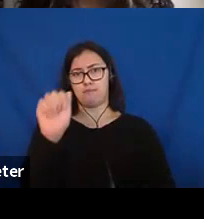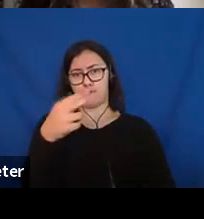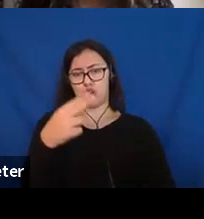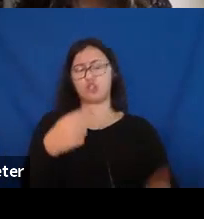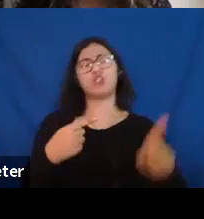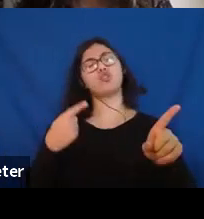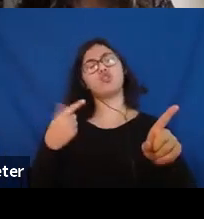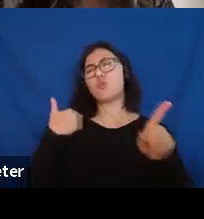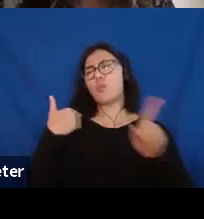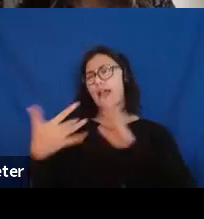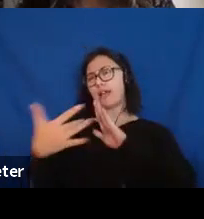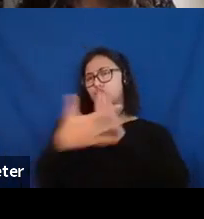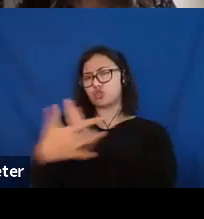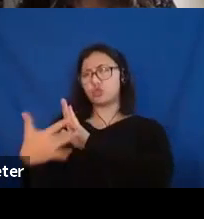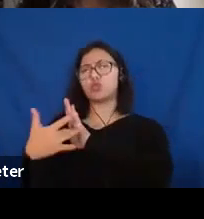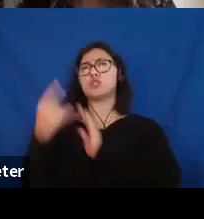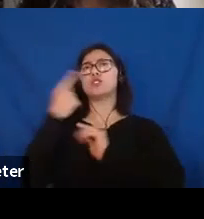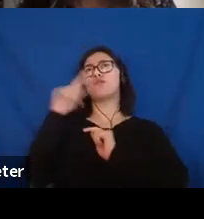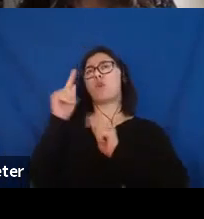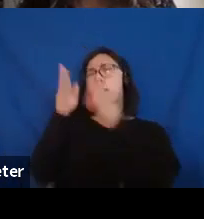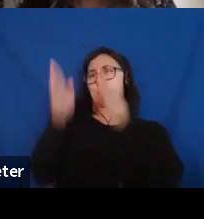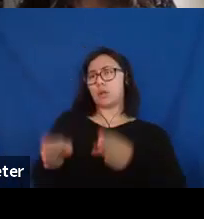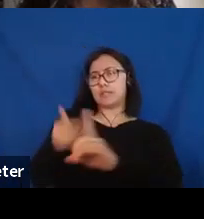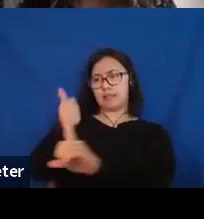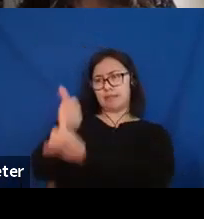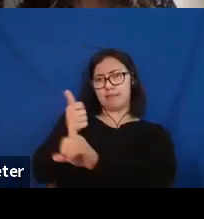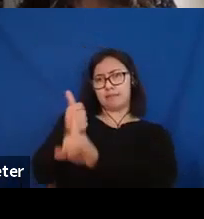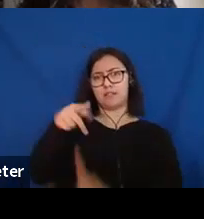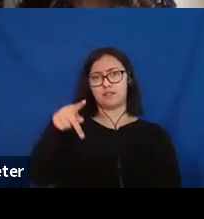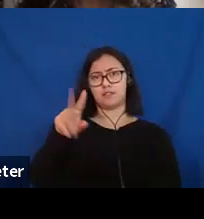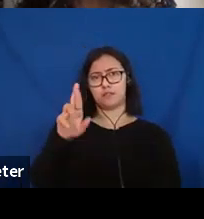you use for a person who may be a predatory